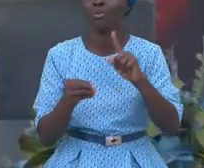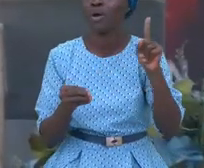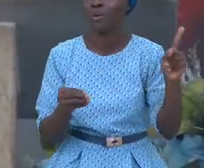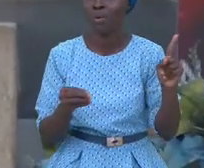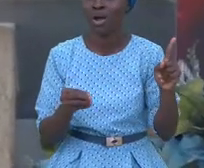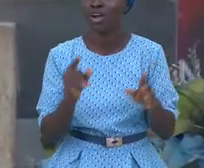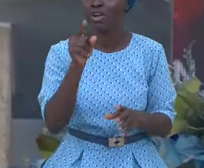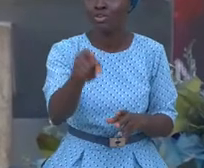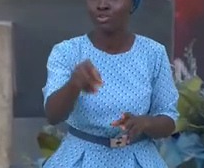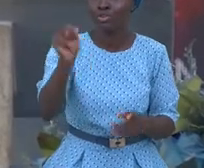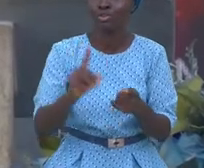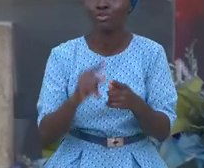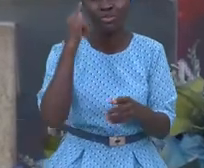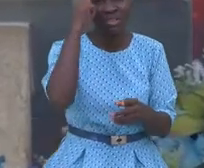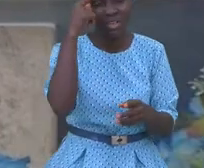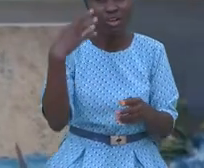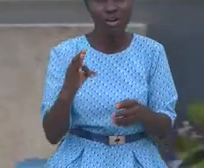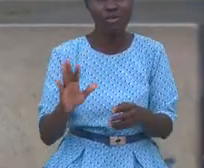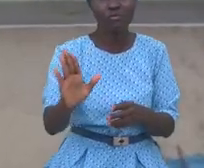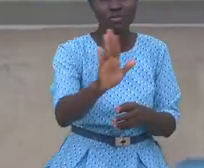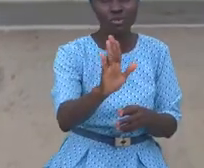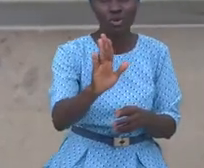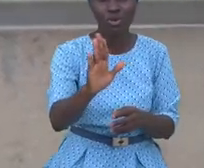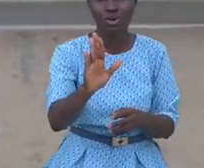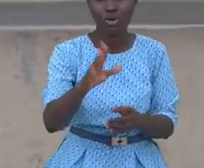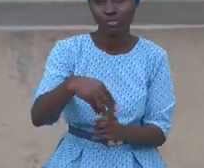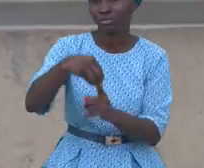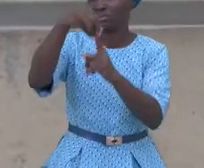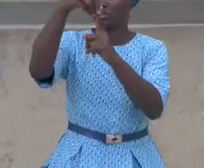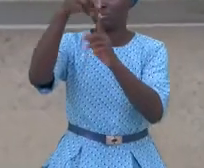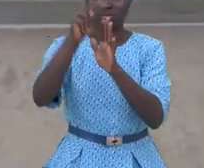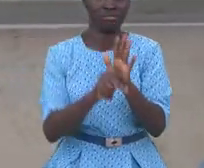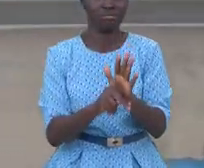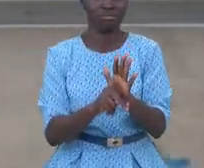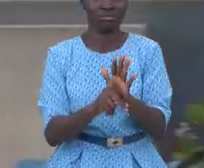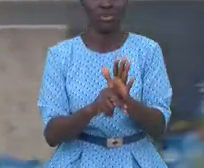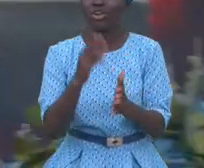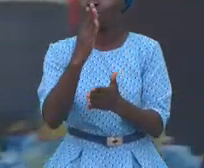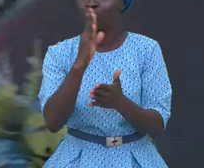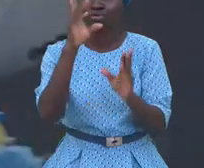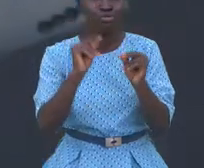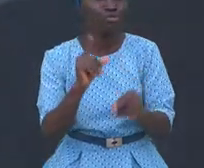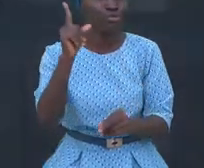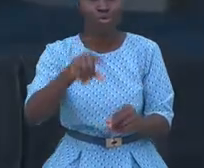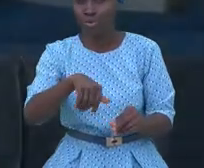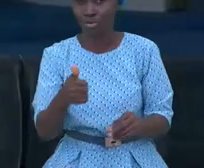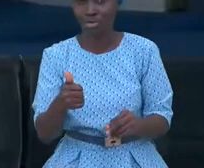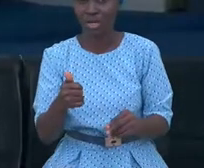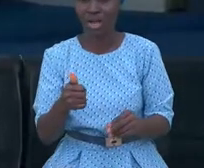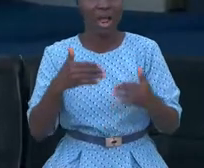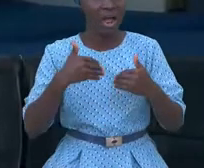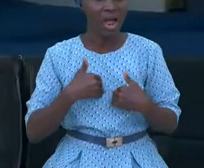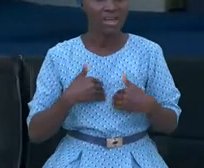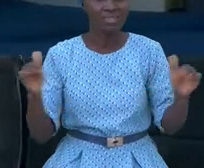of your uniqueness. Nobody else on earth has your